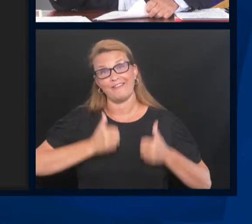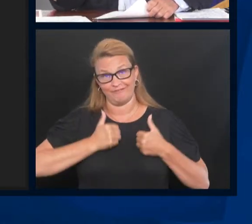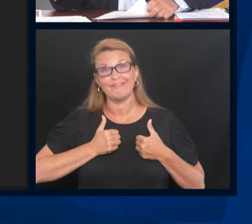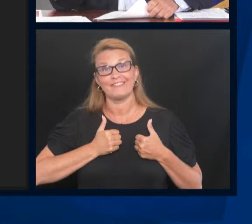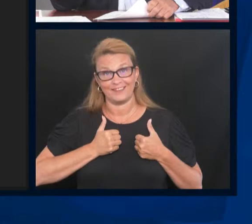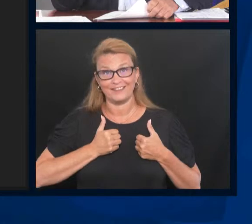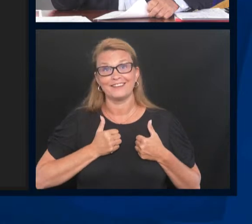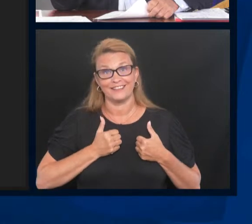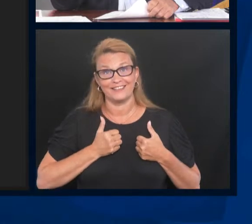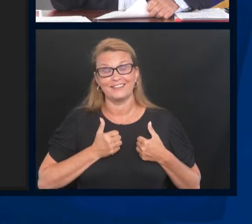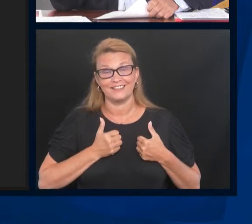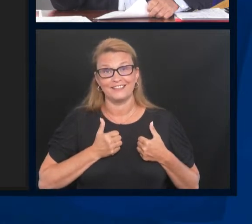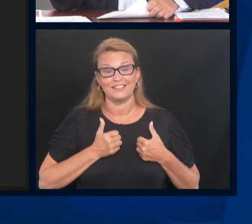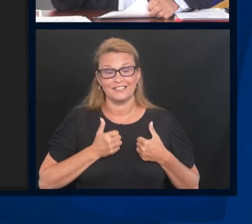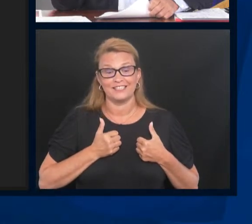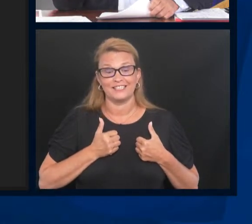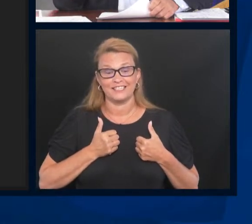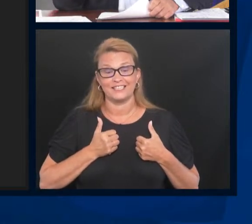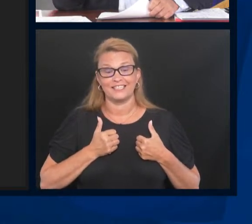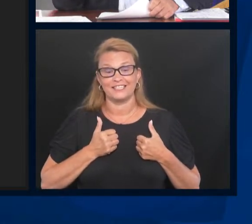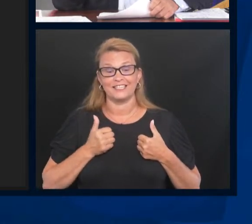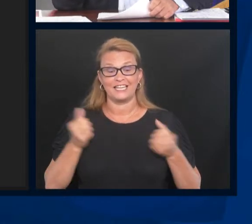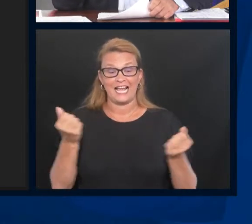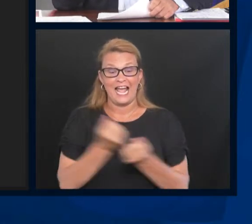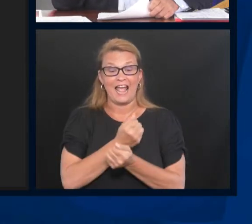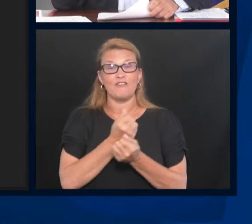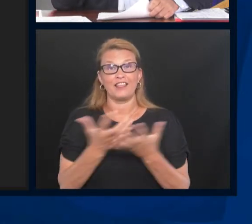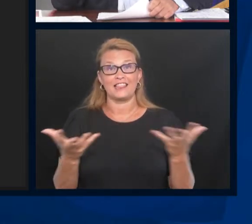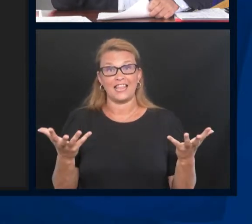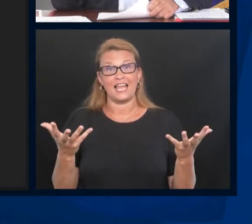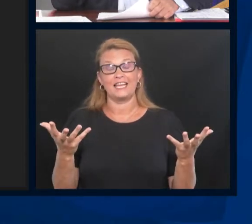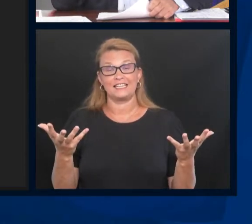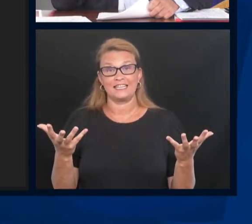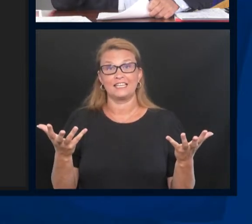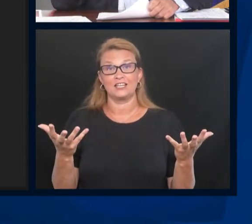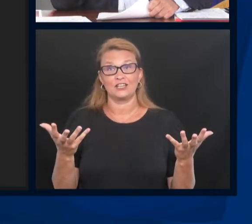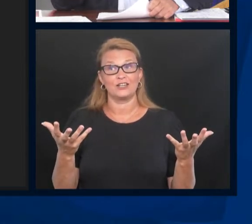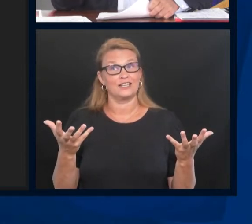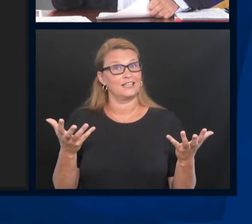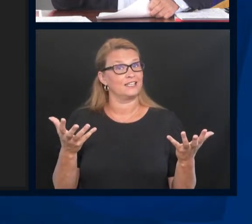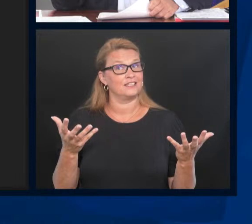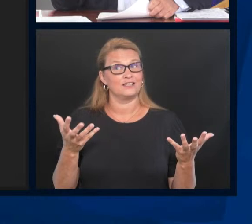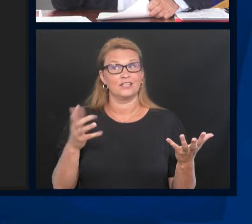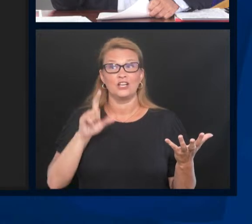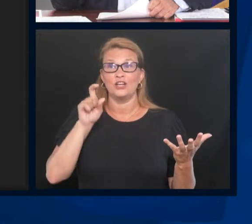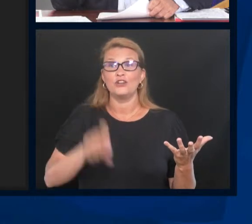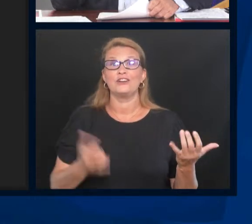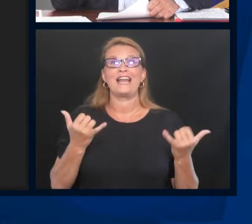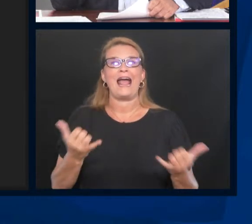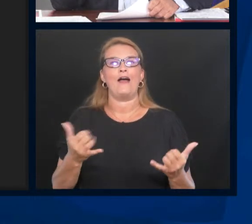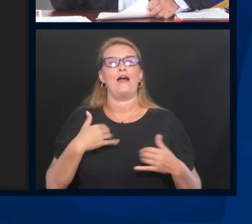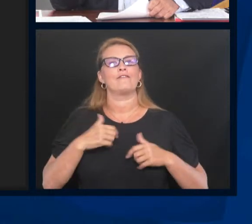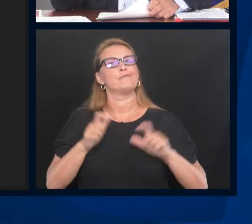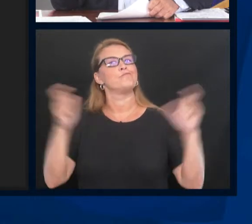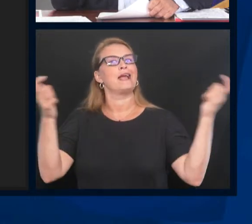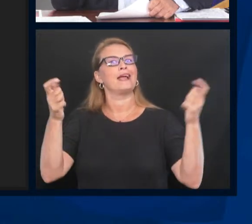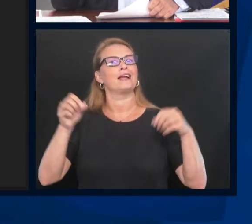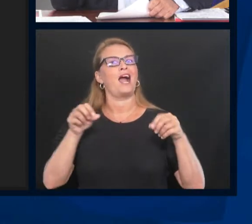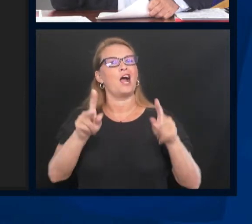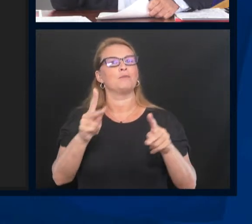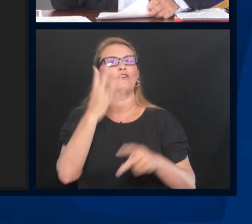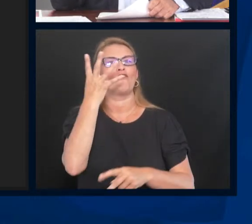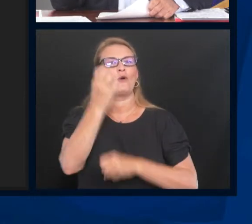life. And really, when it really boils right down to it, you know, you got a real opportunity now, you know, 4-year